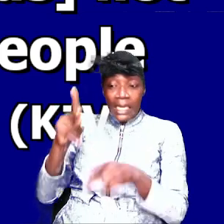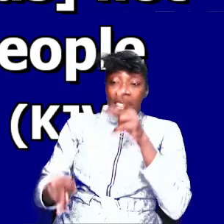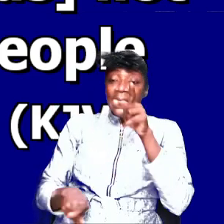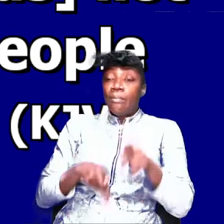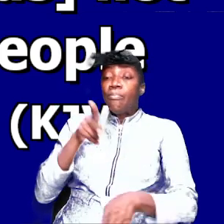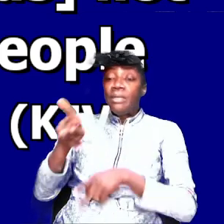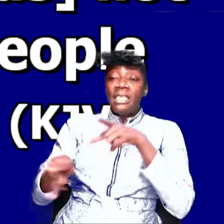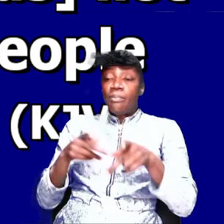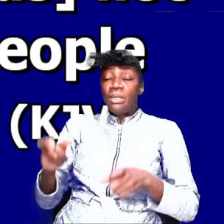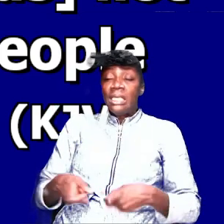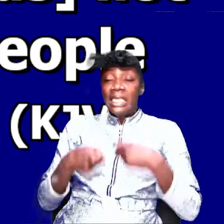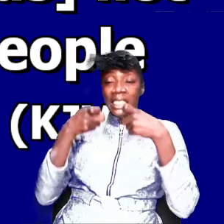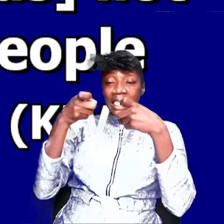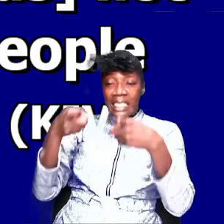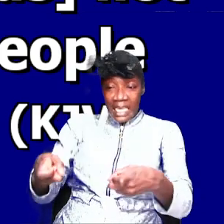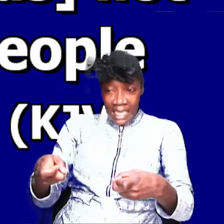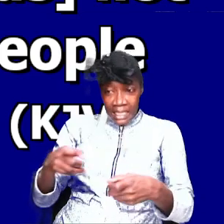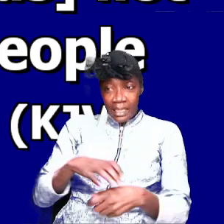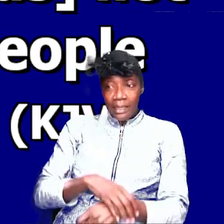sin.